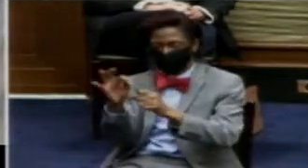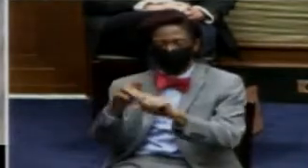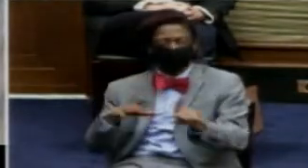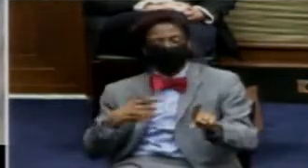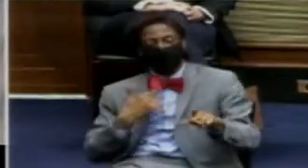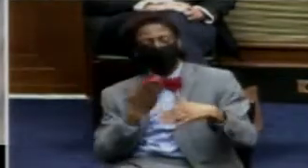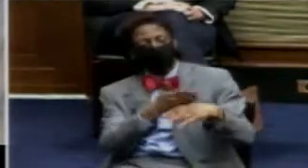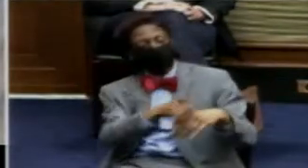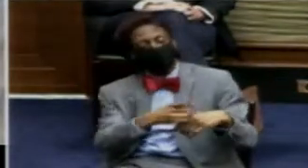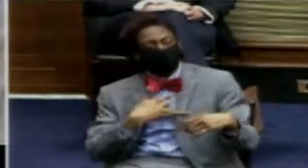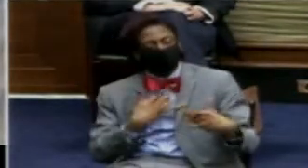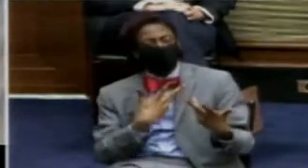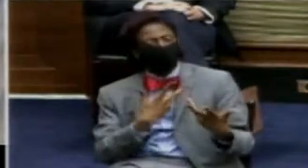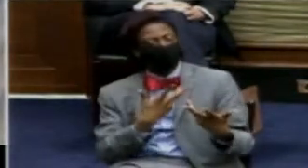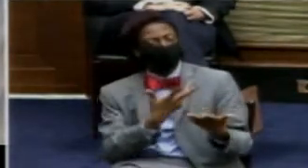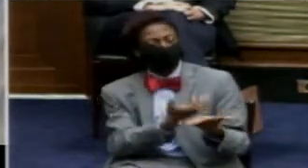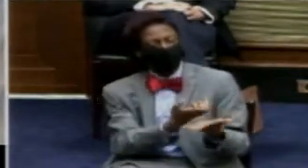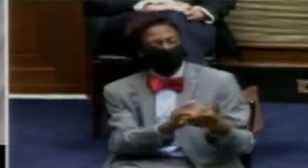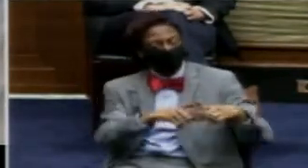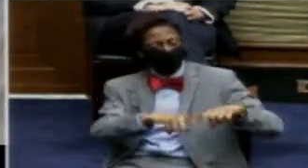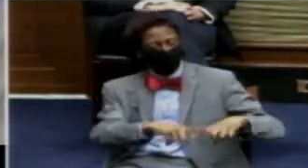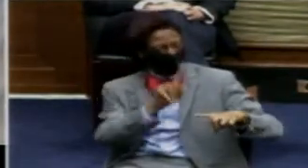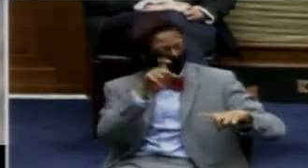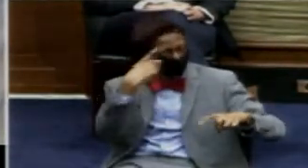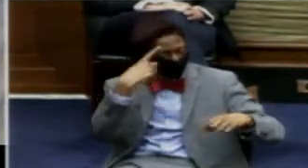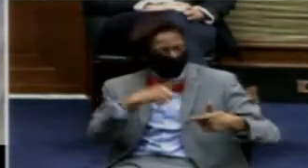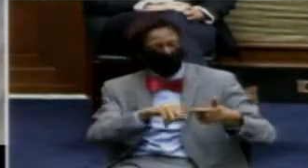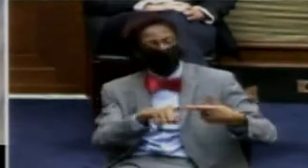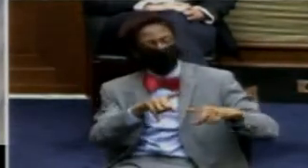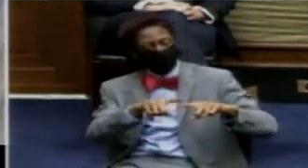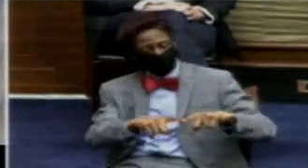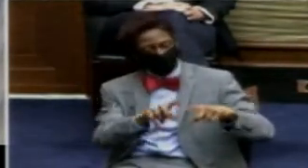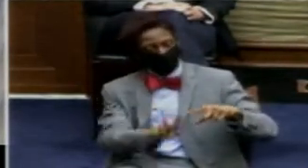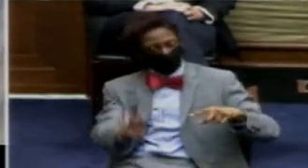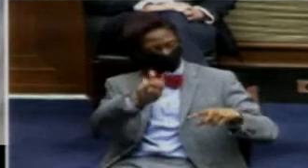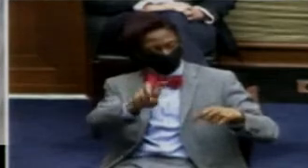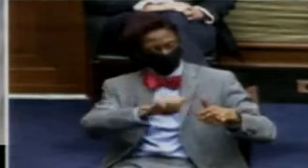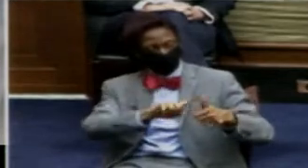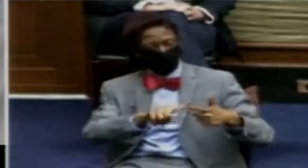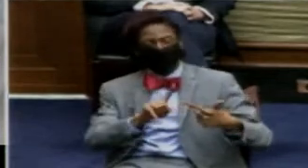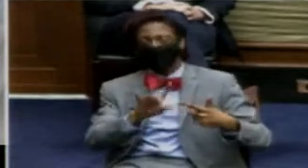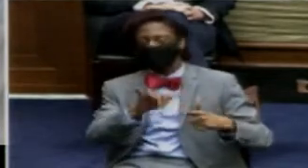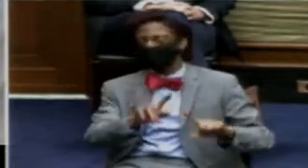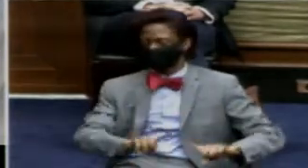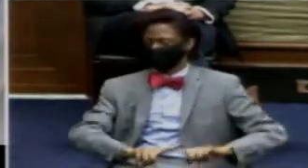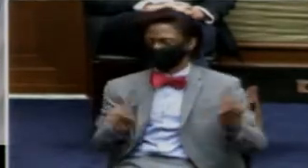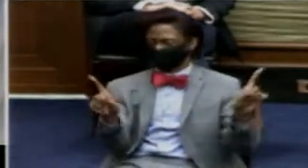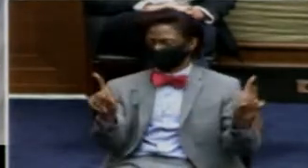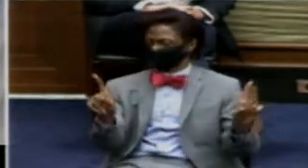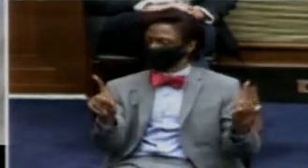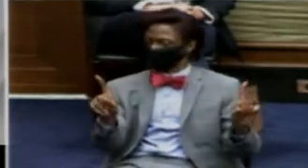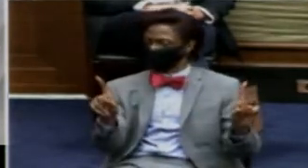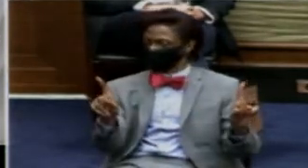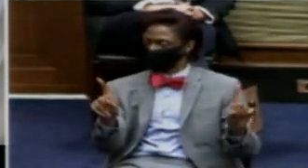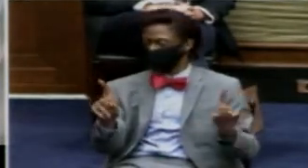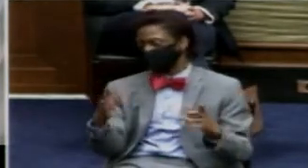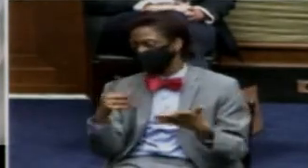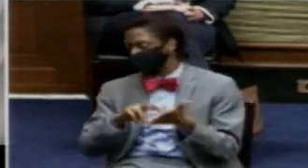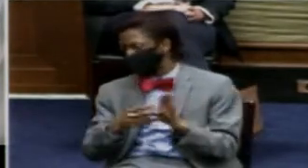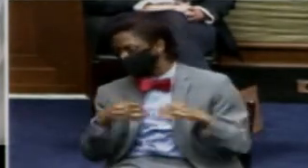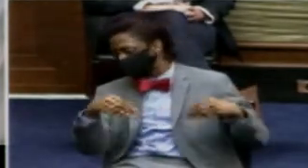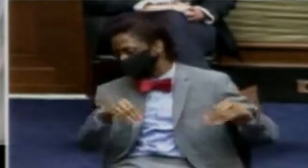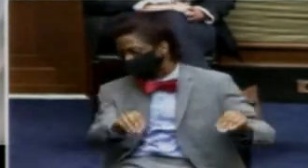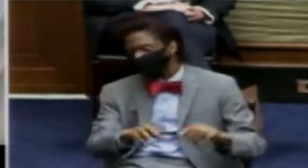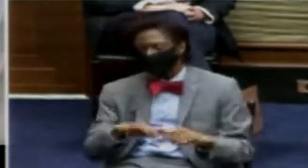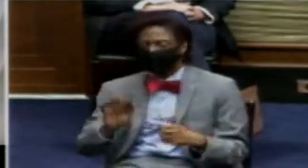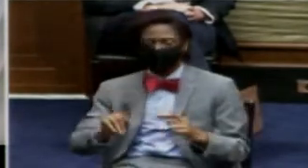is based on government and your economy is based on tourism, which is a different thing. In other words, retail, which is a